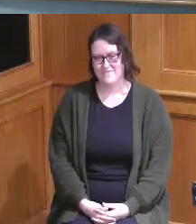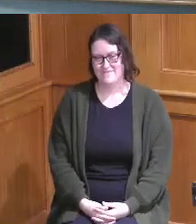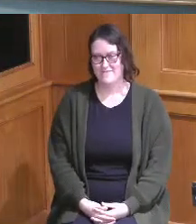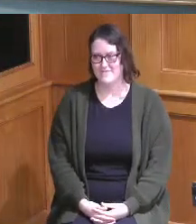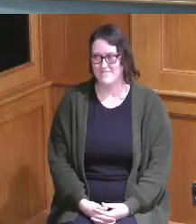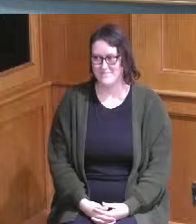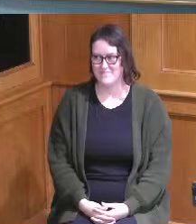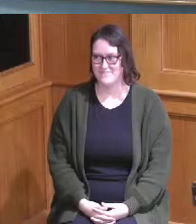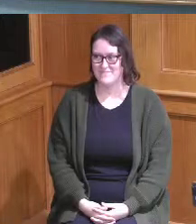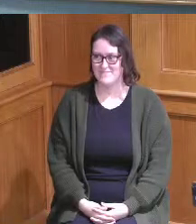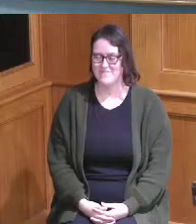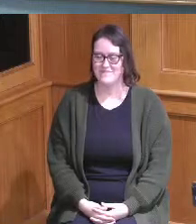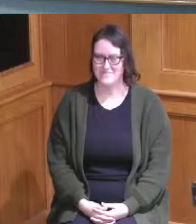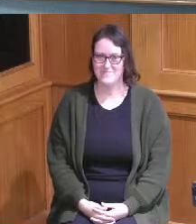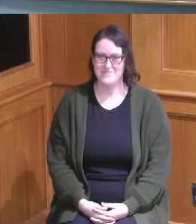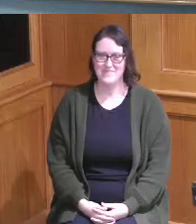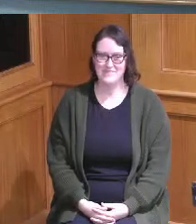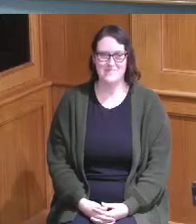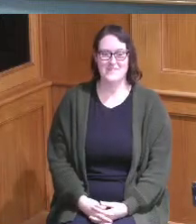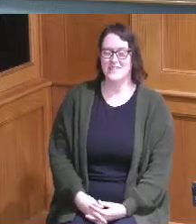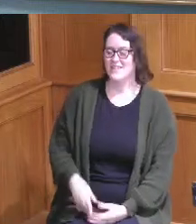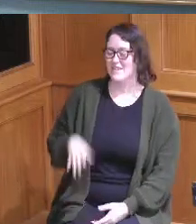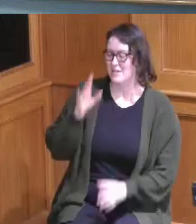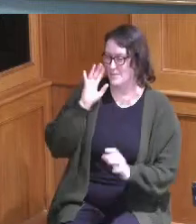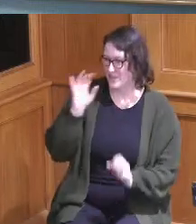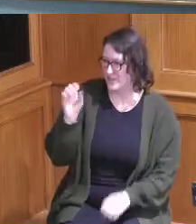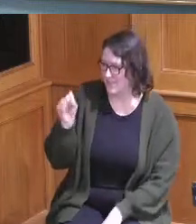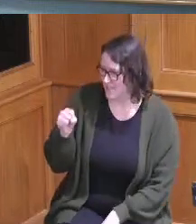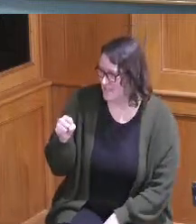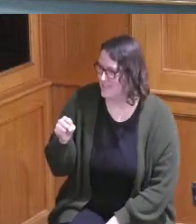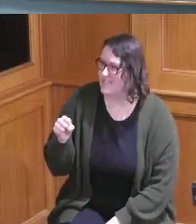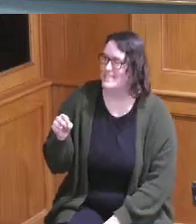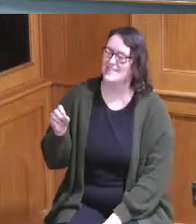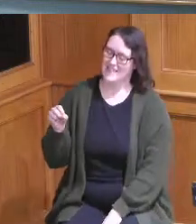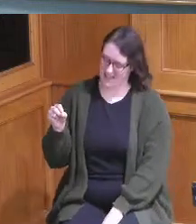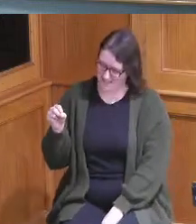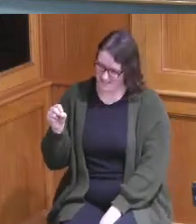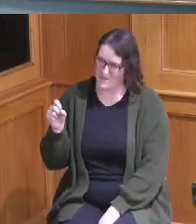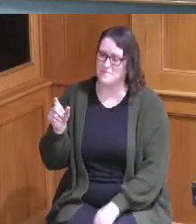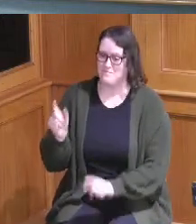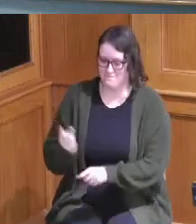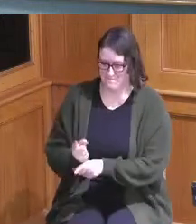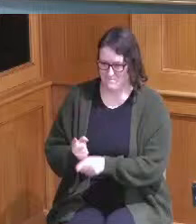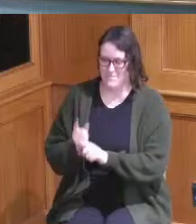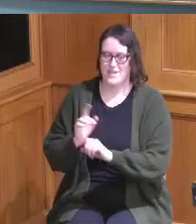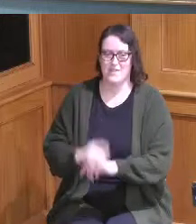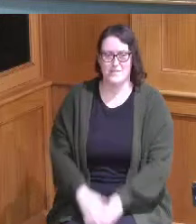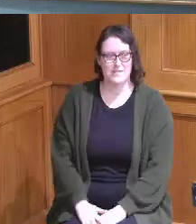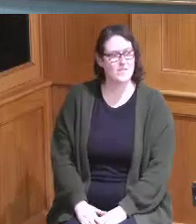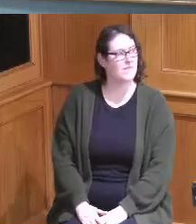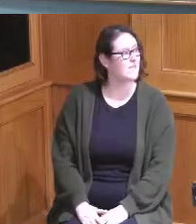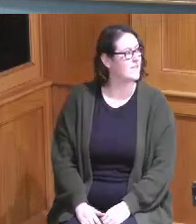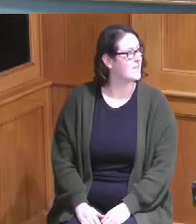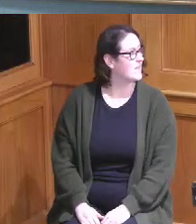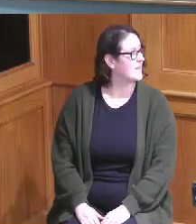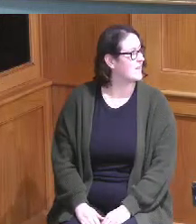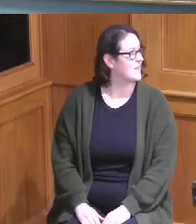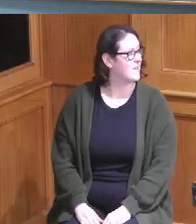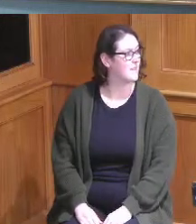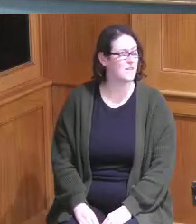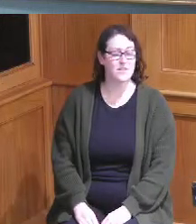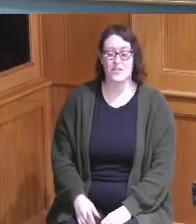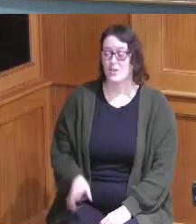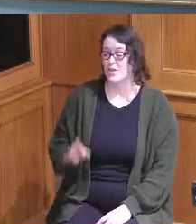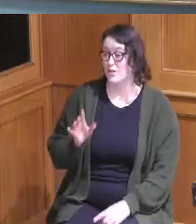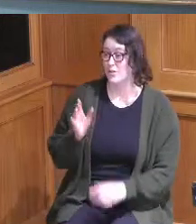Is it okay to come so we can give them the awards and we can take the pictures? Okay. All the awardees, we're going to go back there.